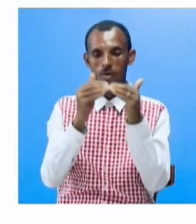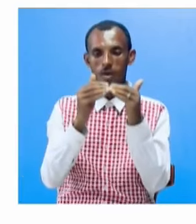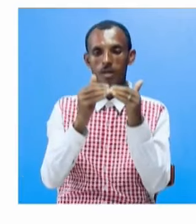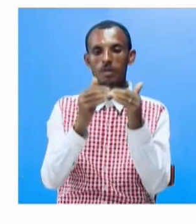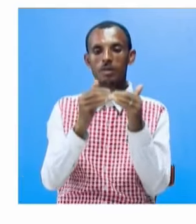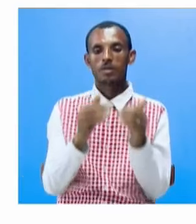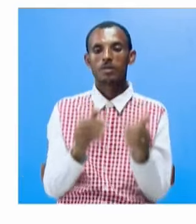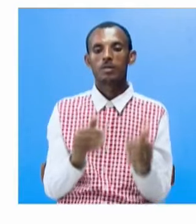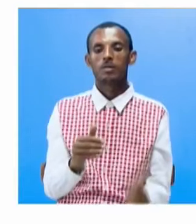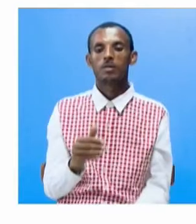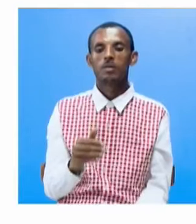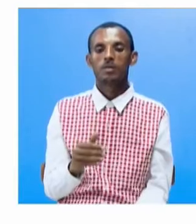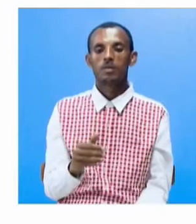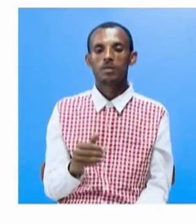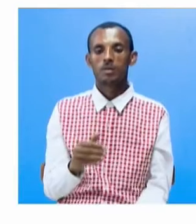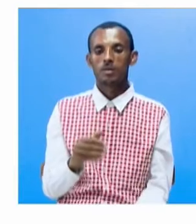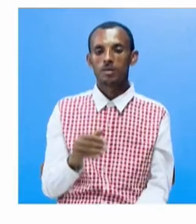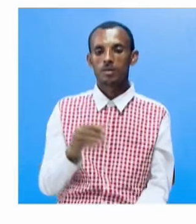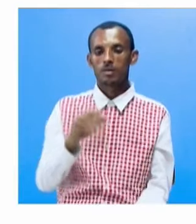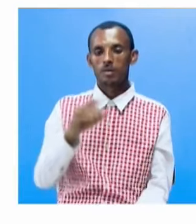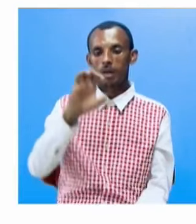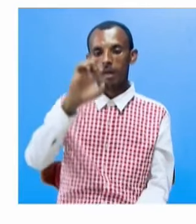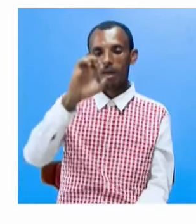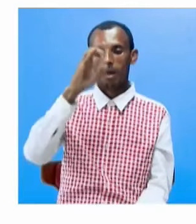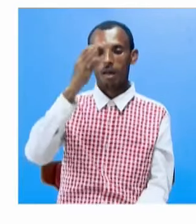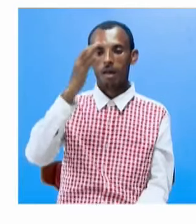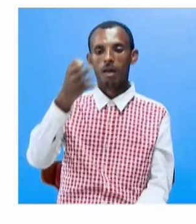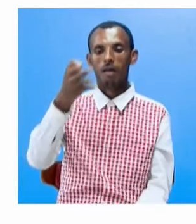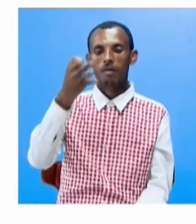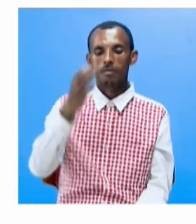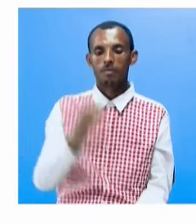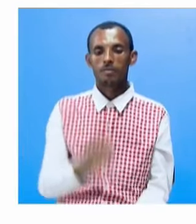must be congruent to YZEF.